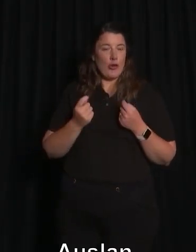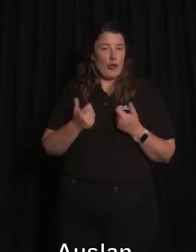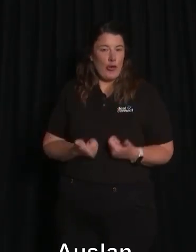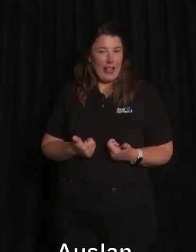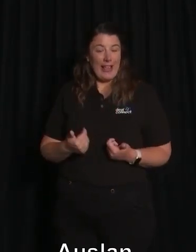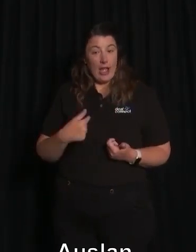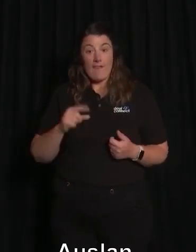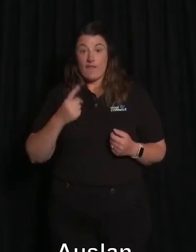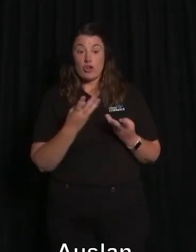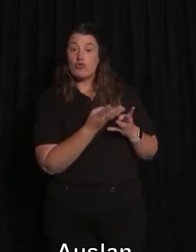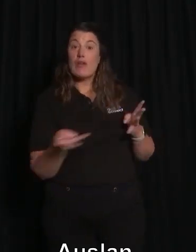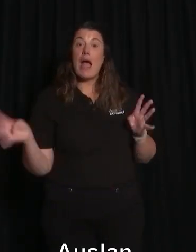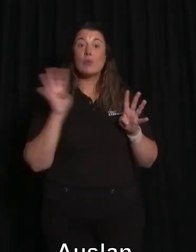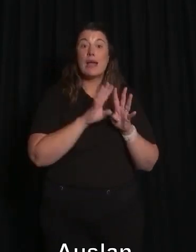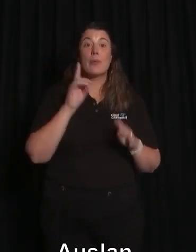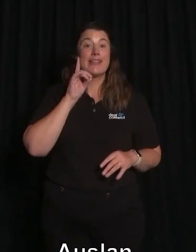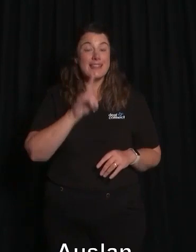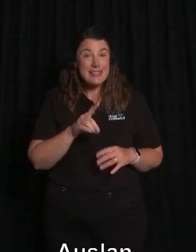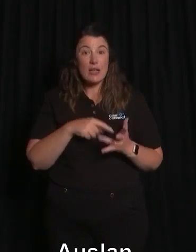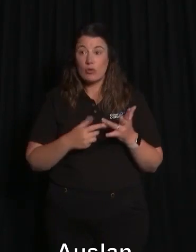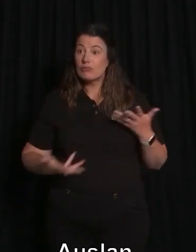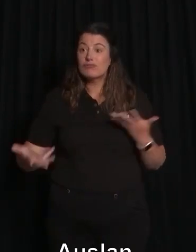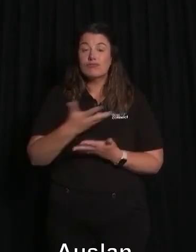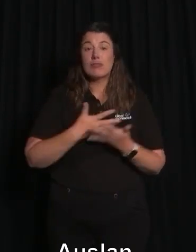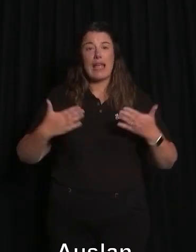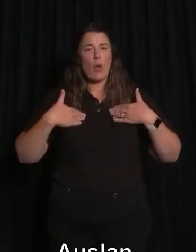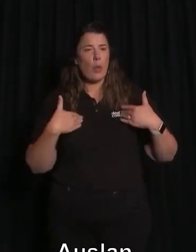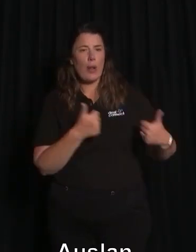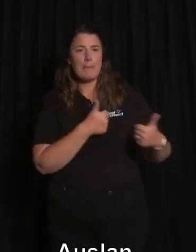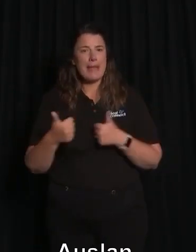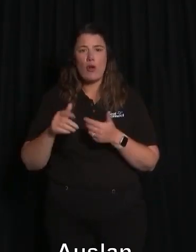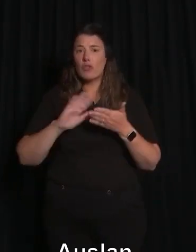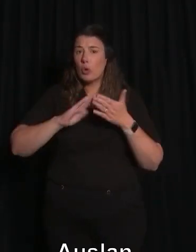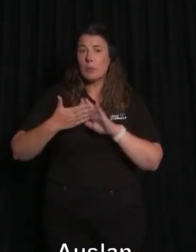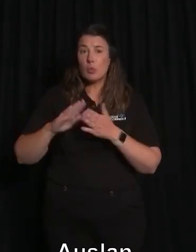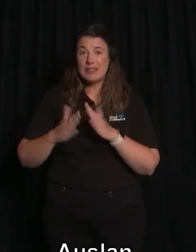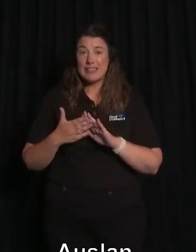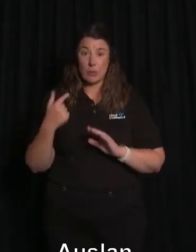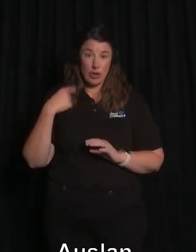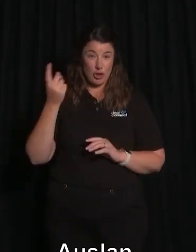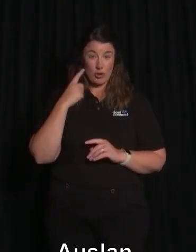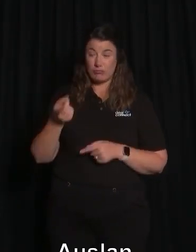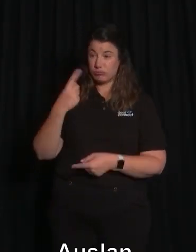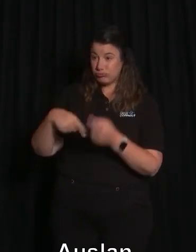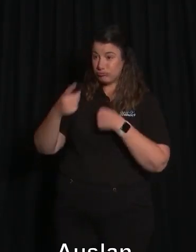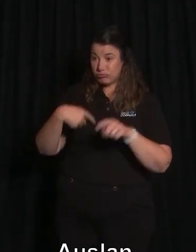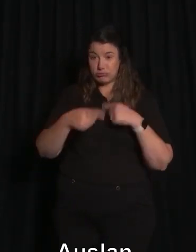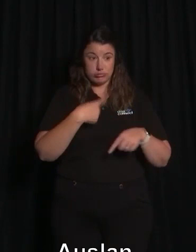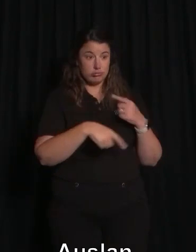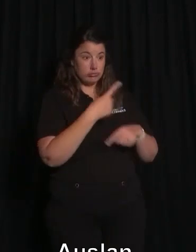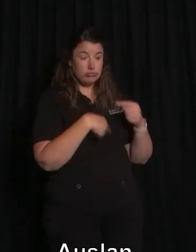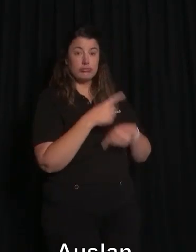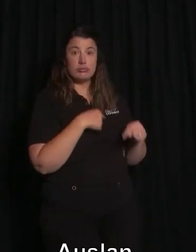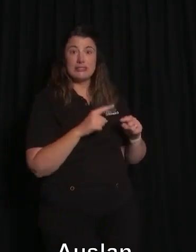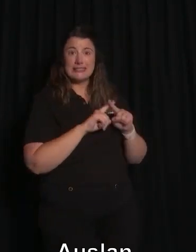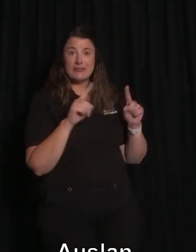I hosted the first roundtable to discuss the health and wellbeing of the community. We heard first-hand experiences and challenges